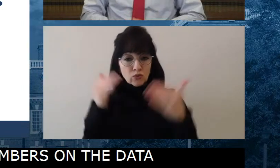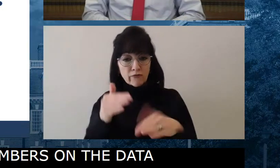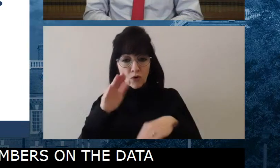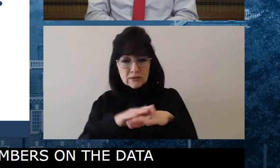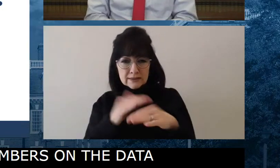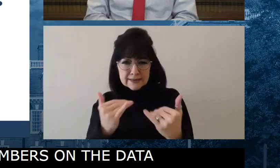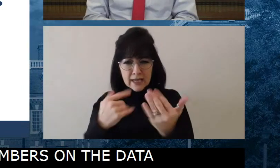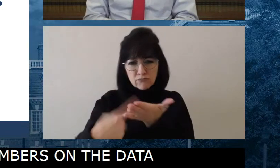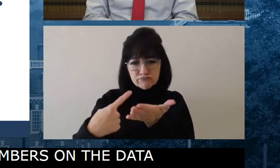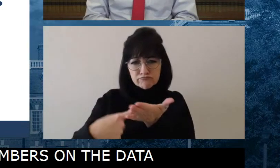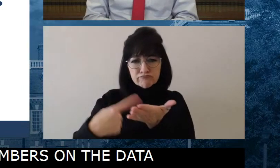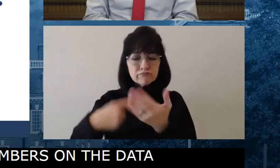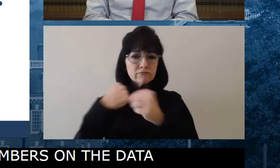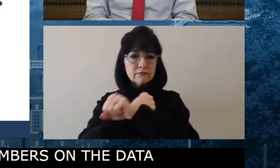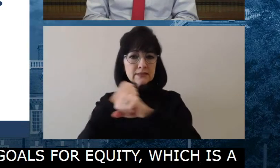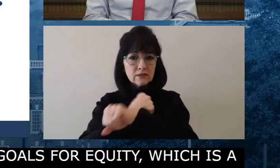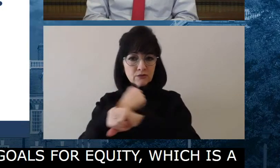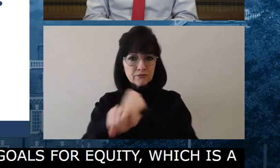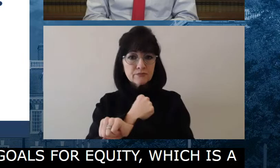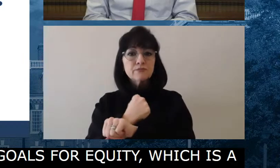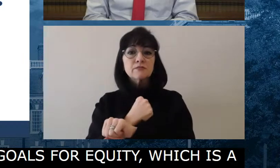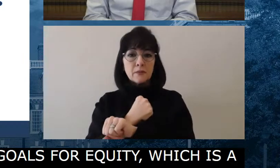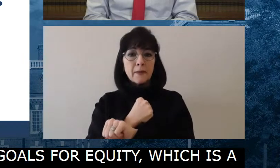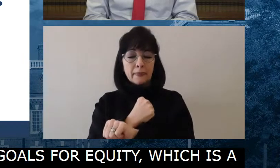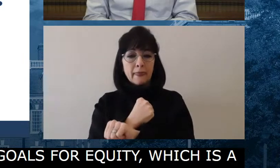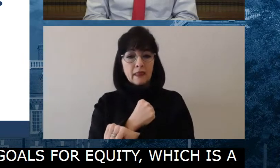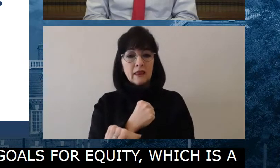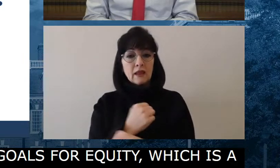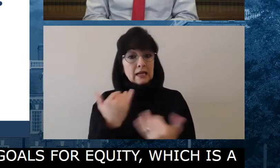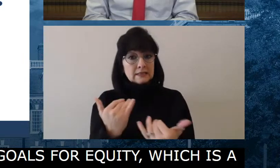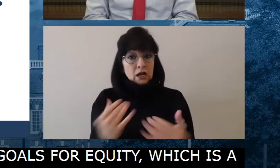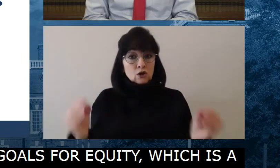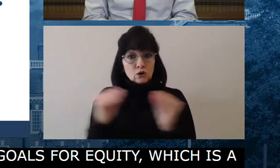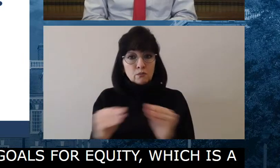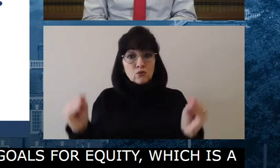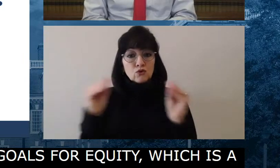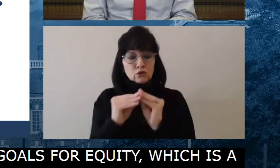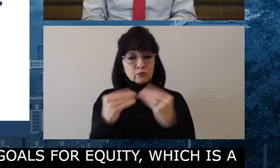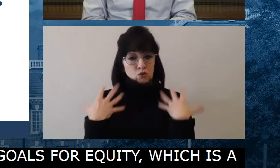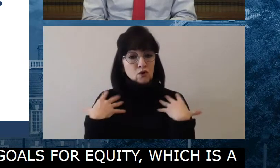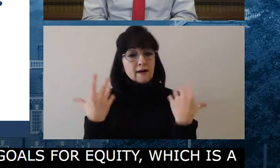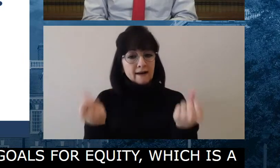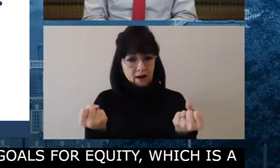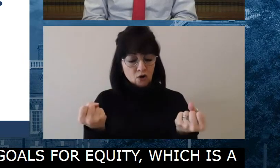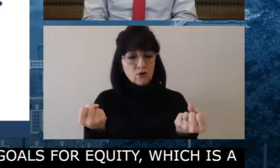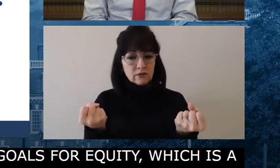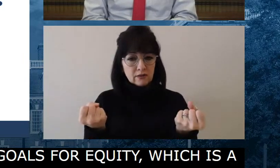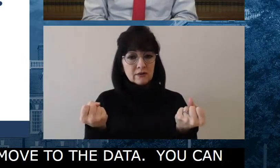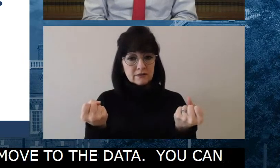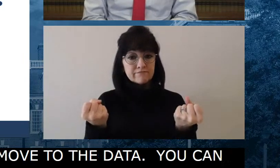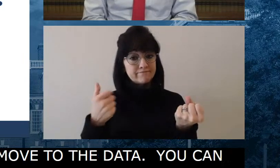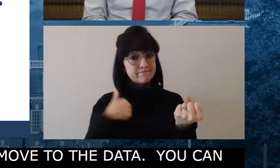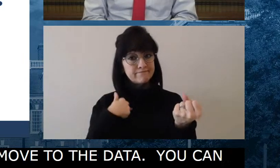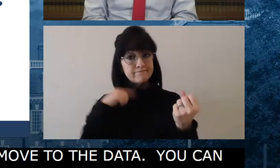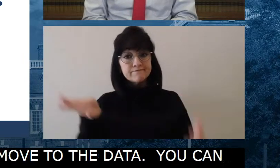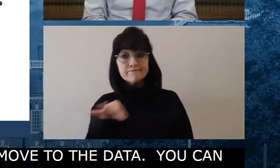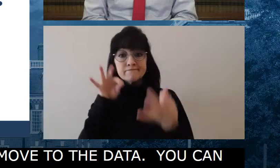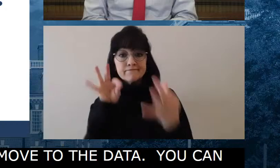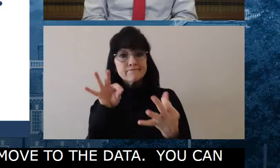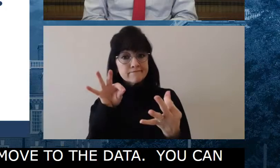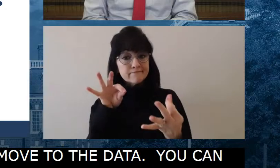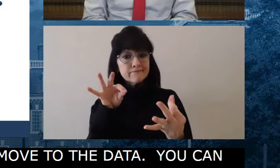these numbers that we're getting healthier. We're still not where we need to be. Our